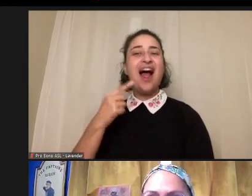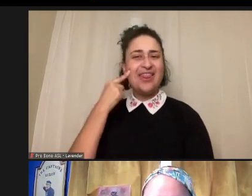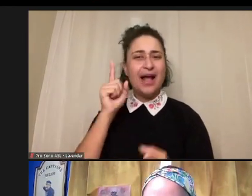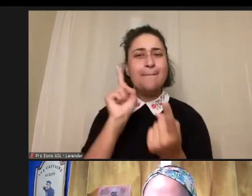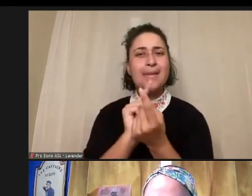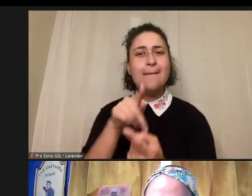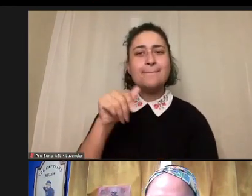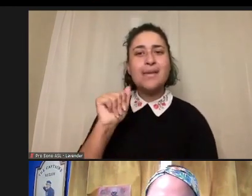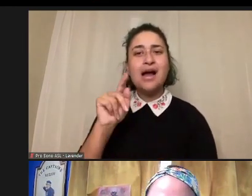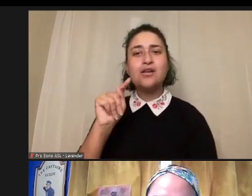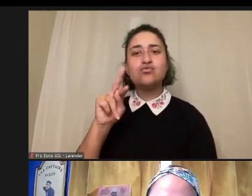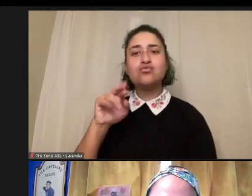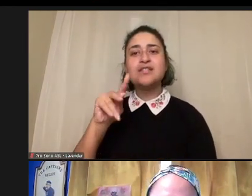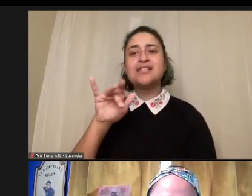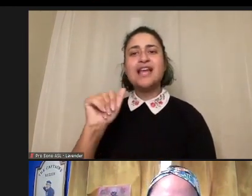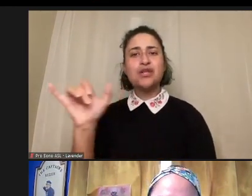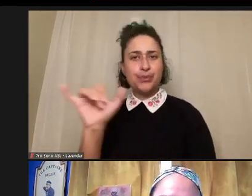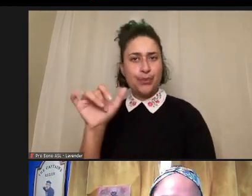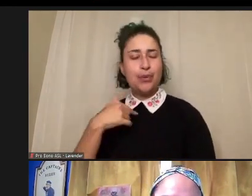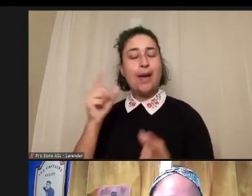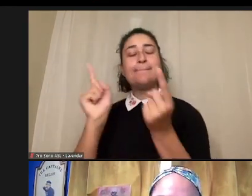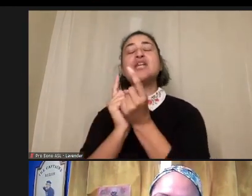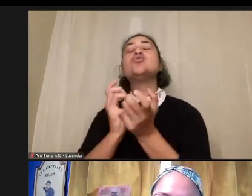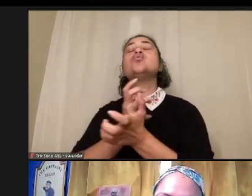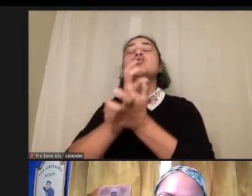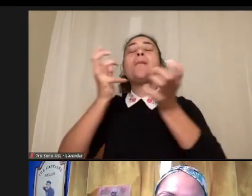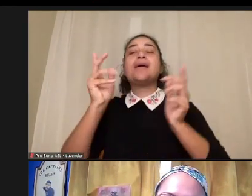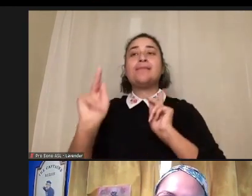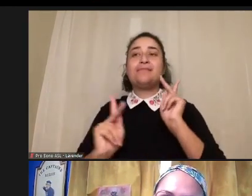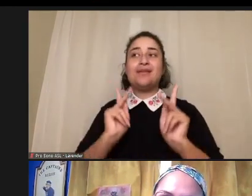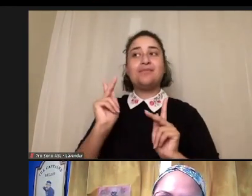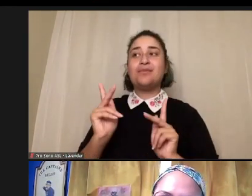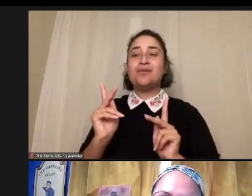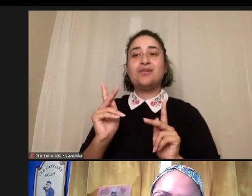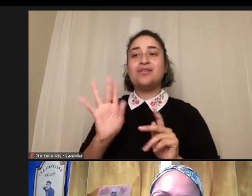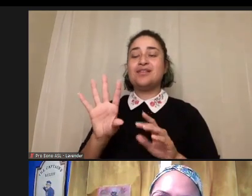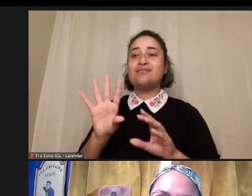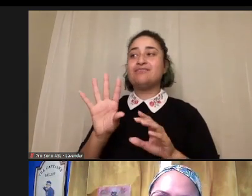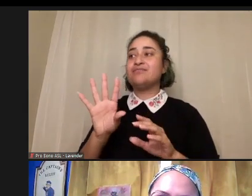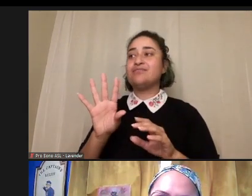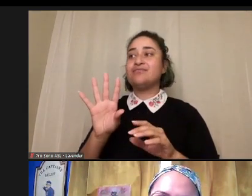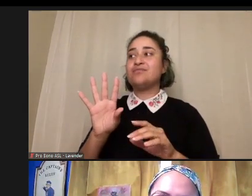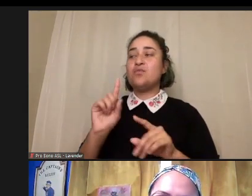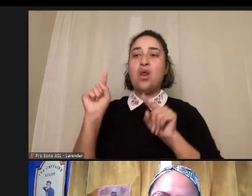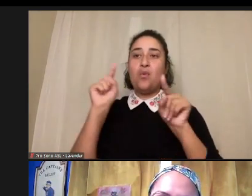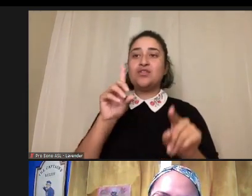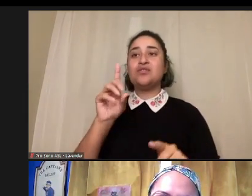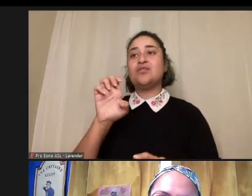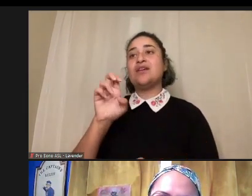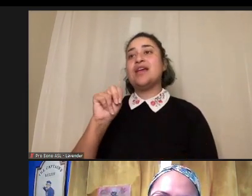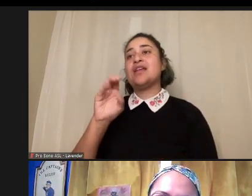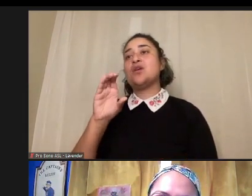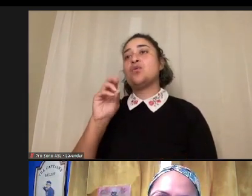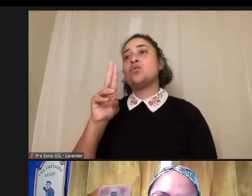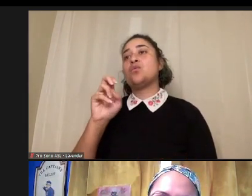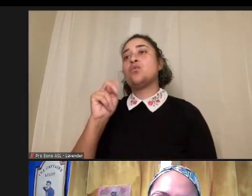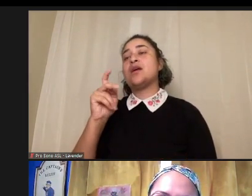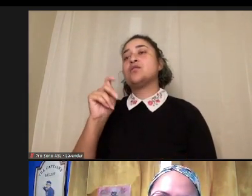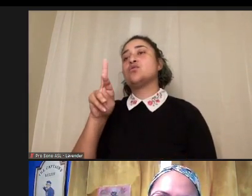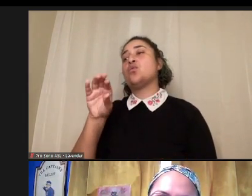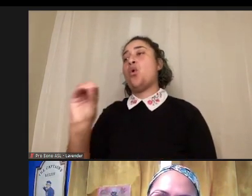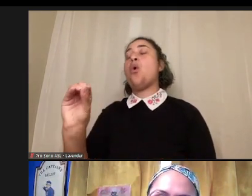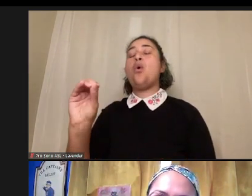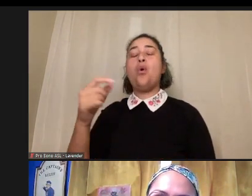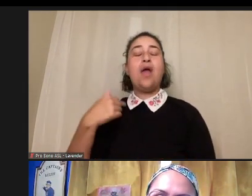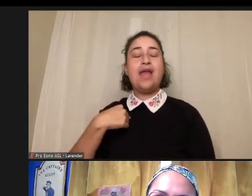I met so many people during Encuentro. And it made me think of things